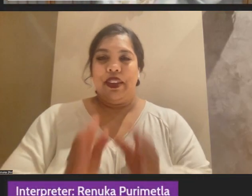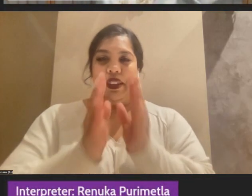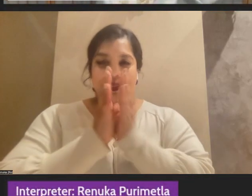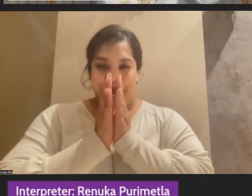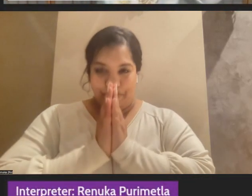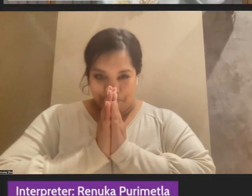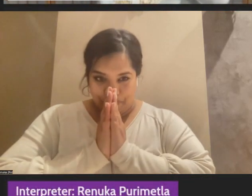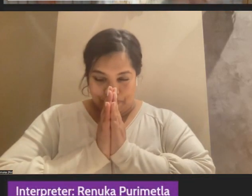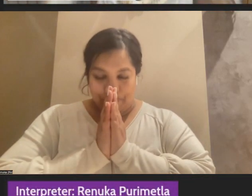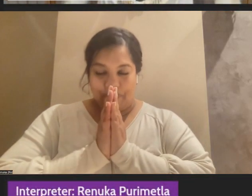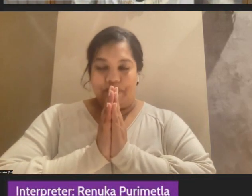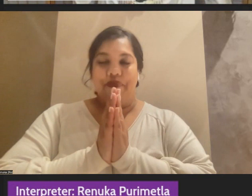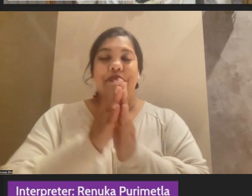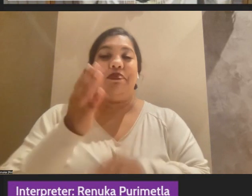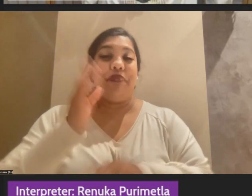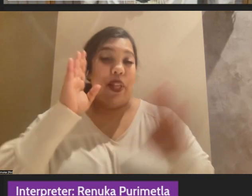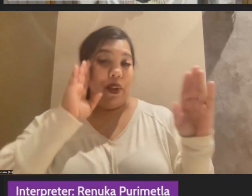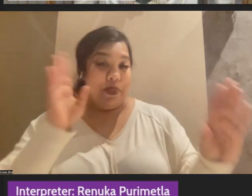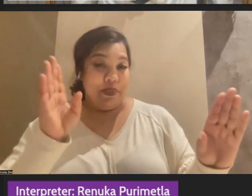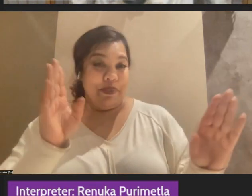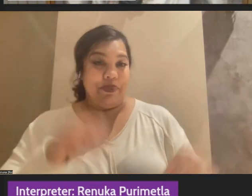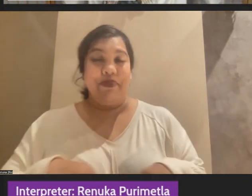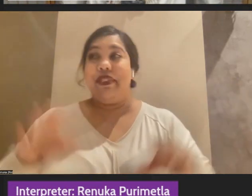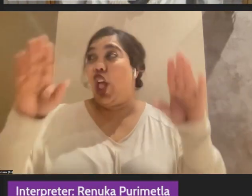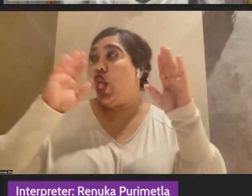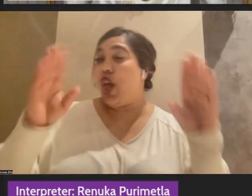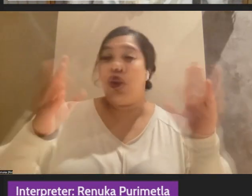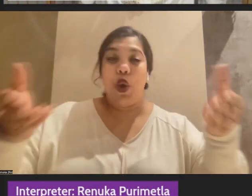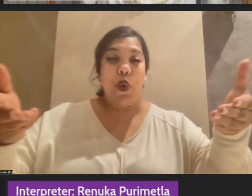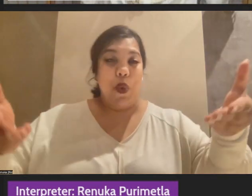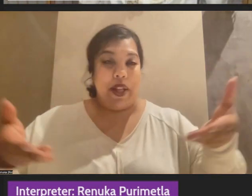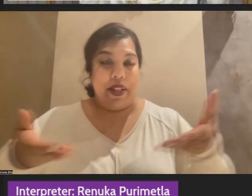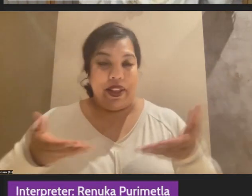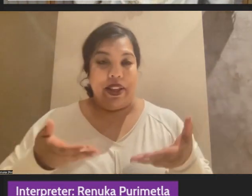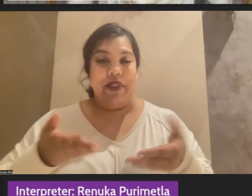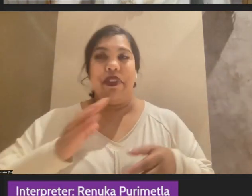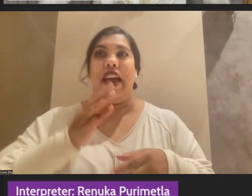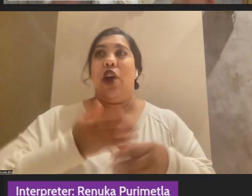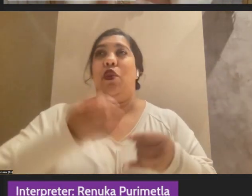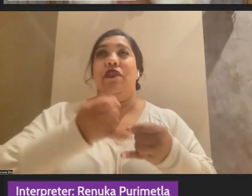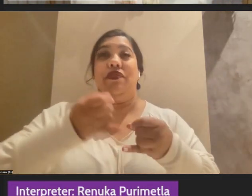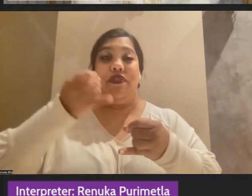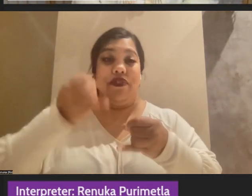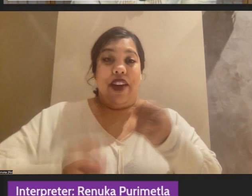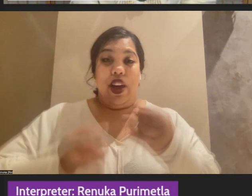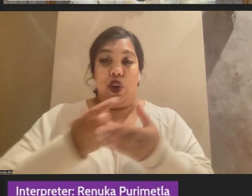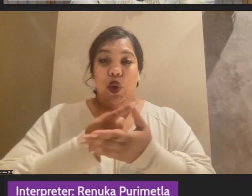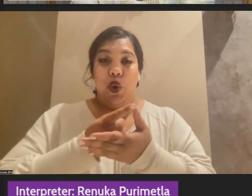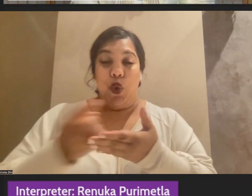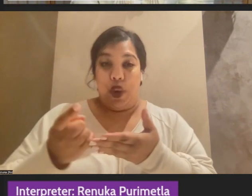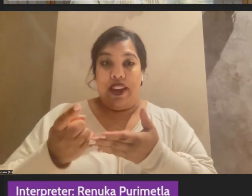Namaste and greetings. Hello and welcome to our final week of